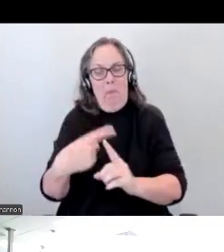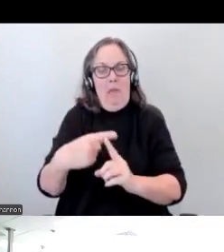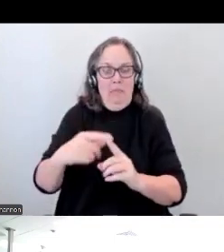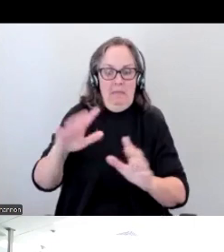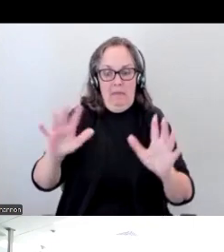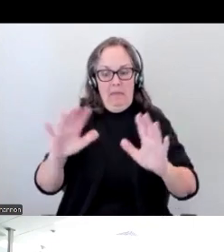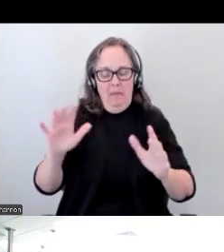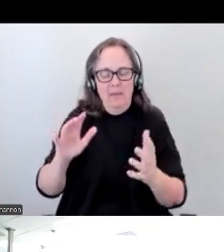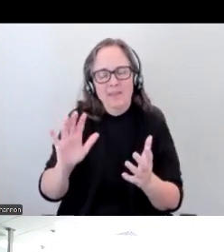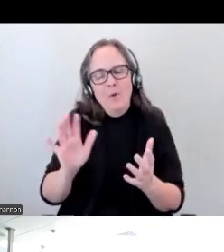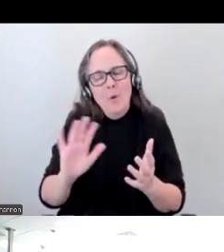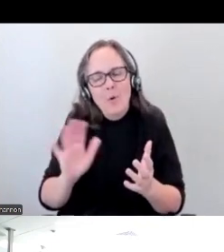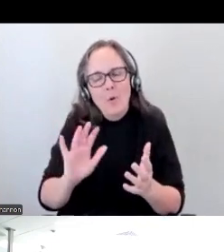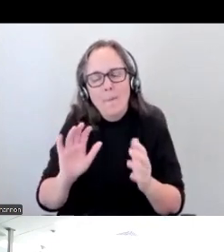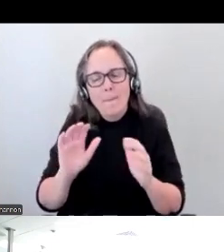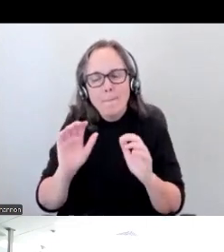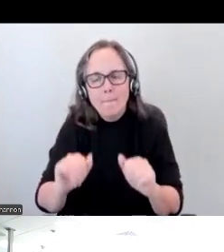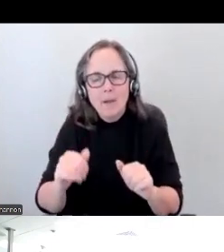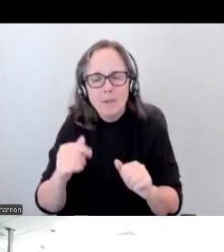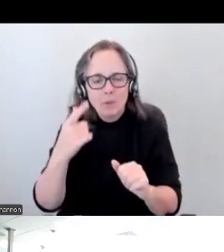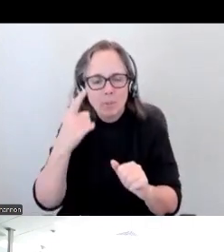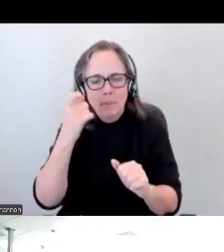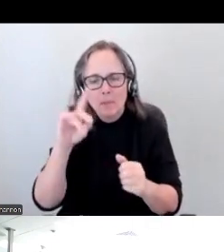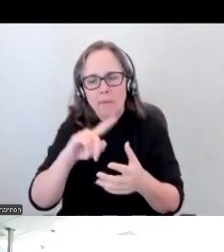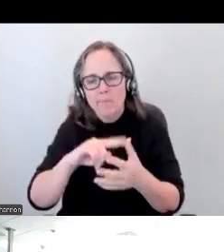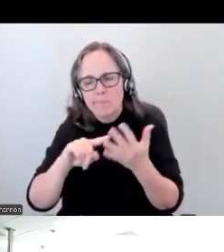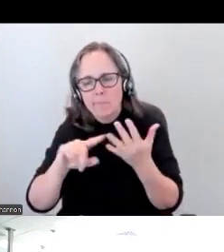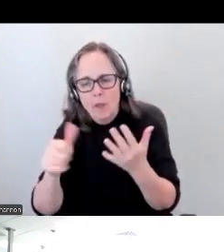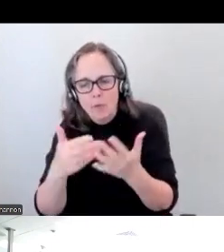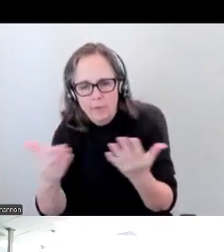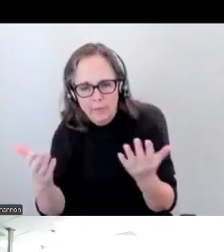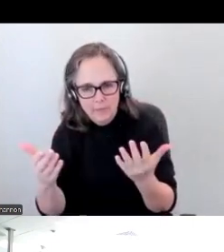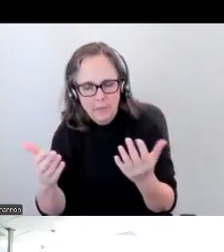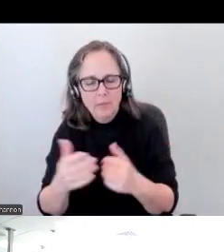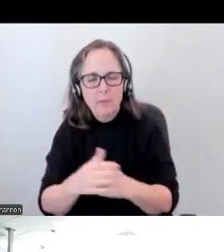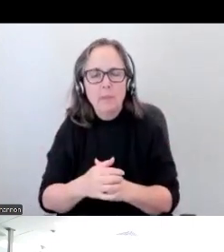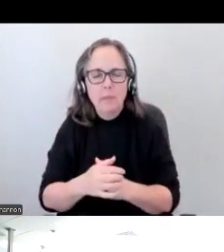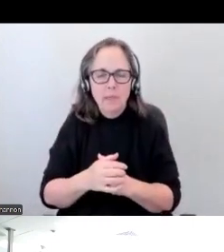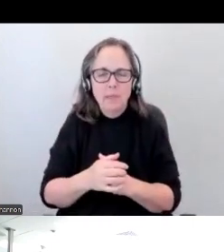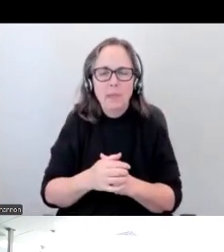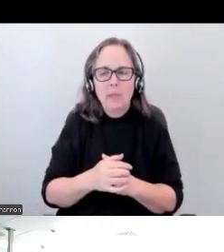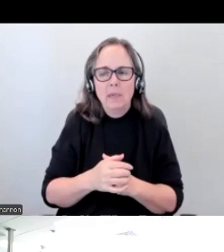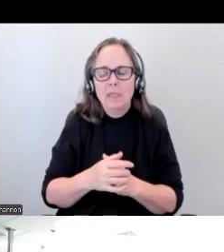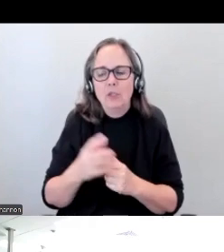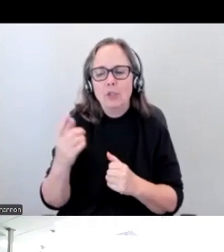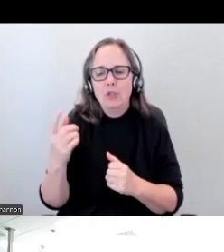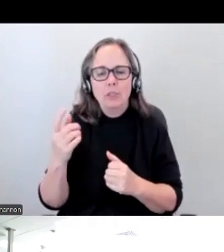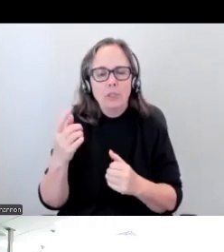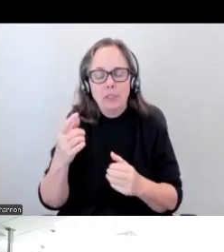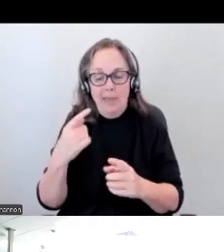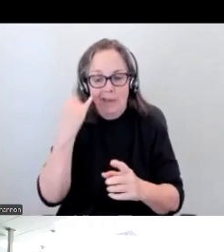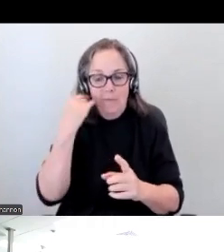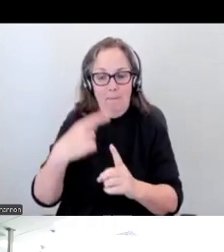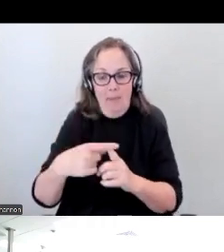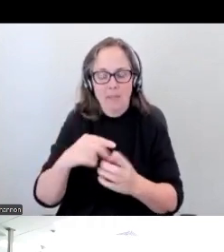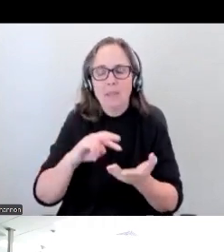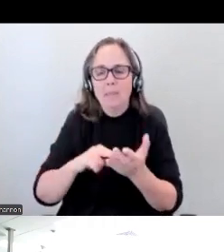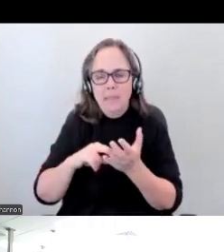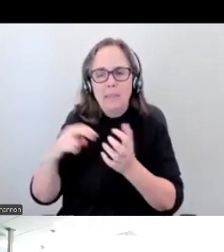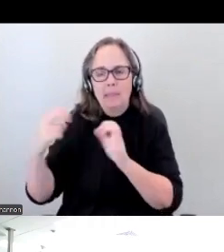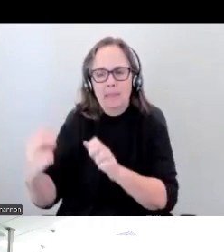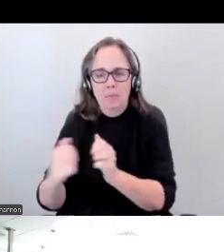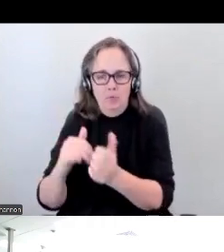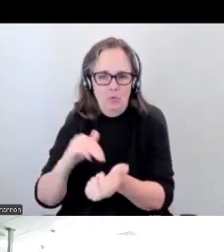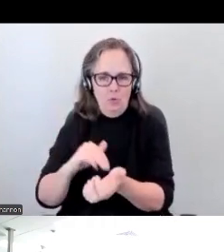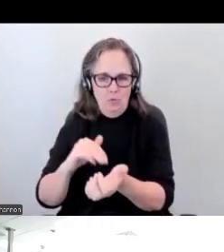have a positive result. It's just reason a good cause to call your primary care physician to have the